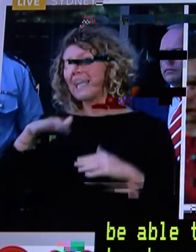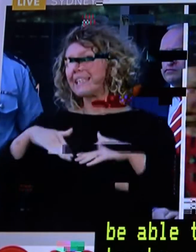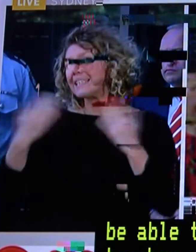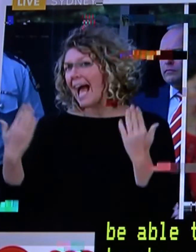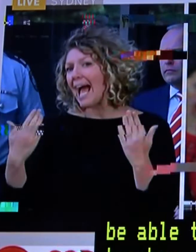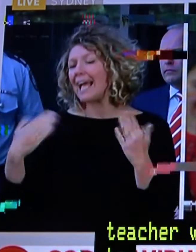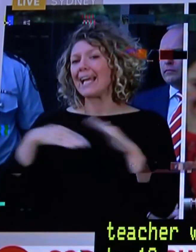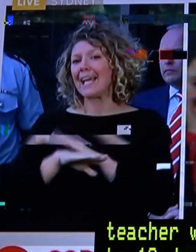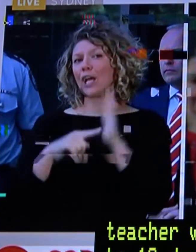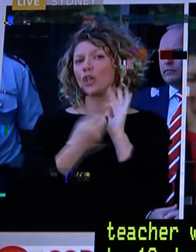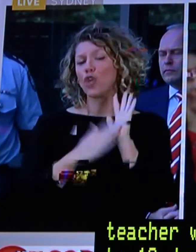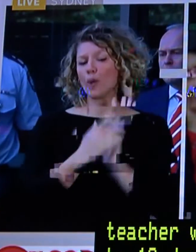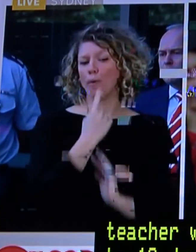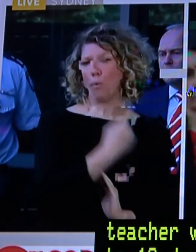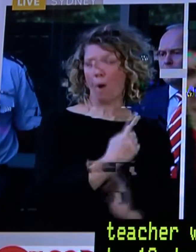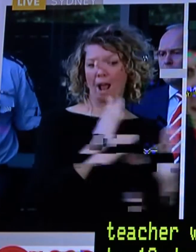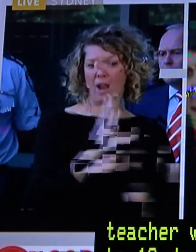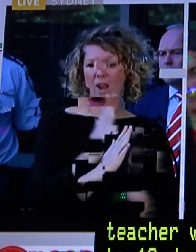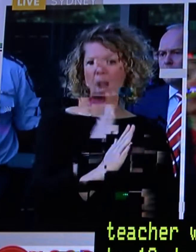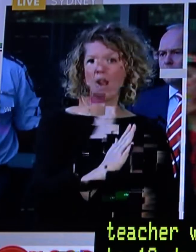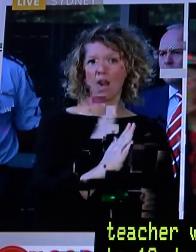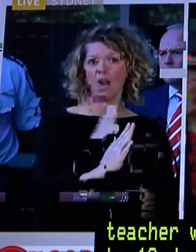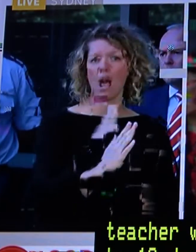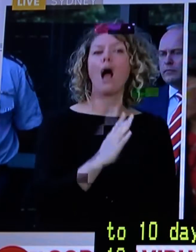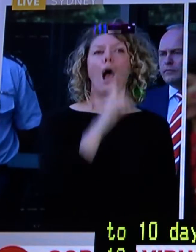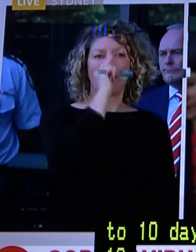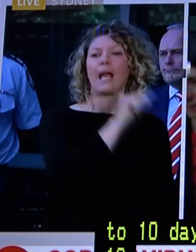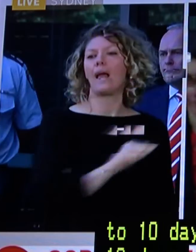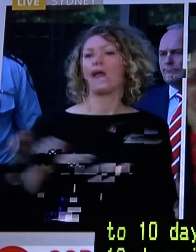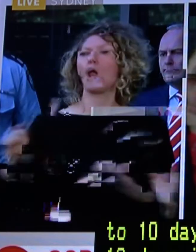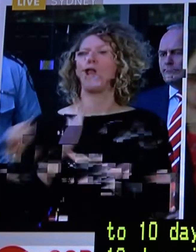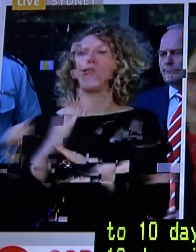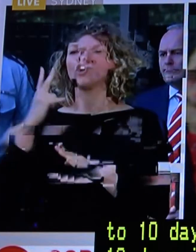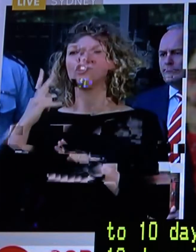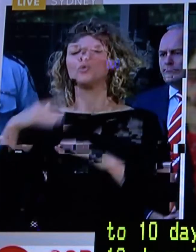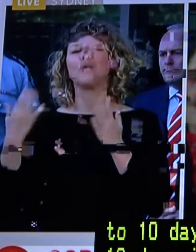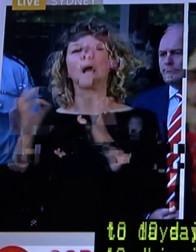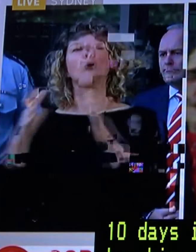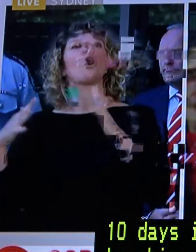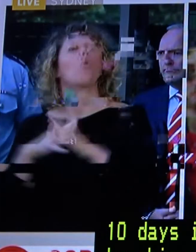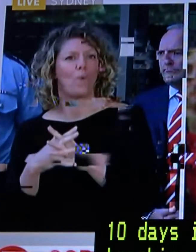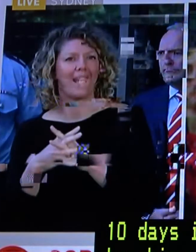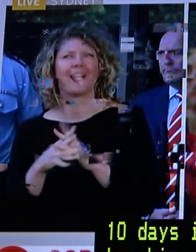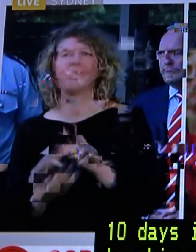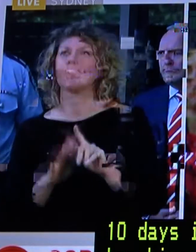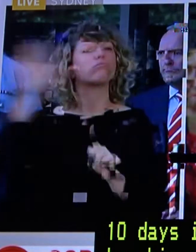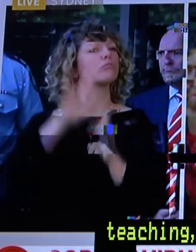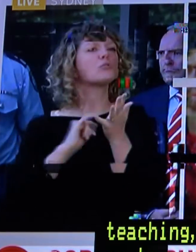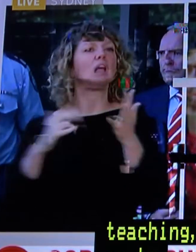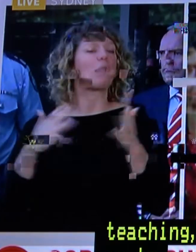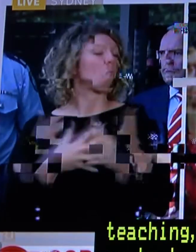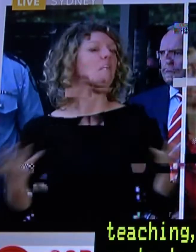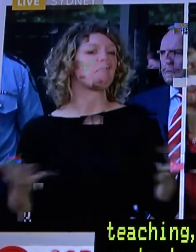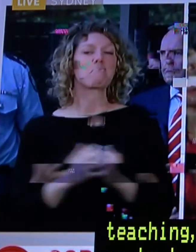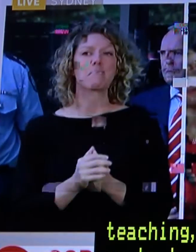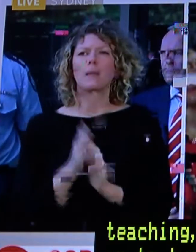10 days in term 1 of casual teaching, will be eligible to work up to 2 days per week in our schools across New South Wales.